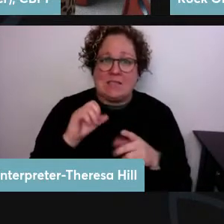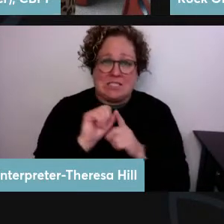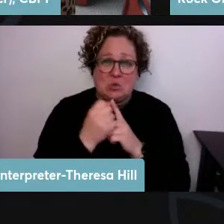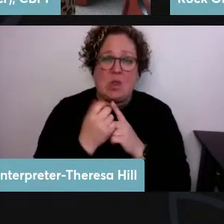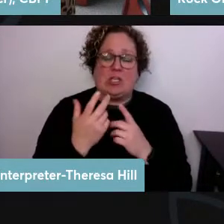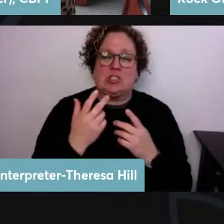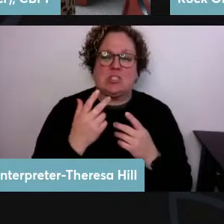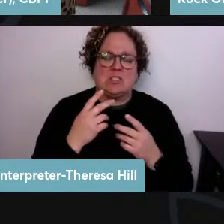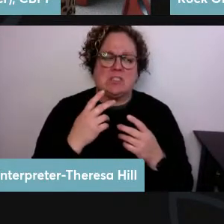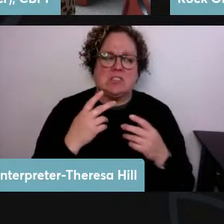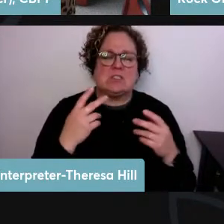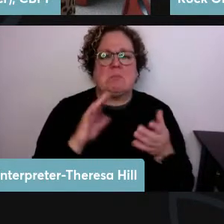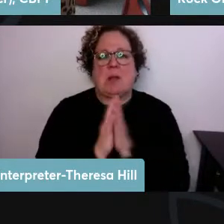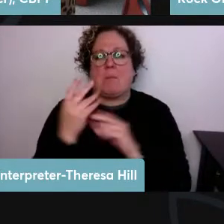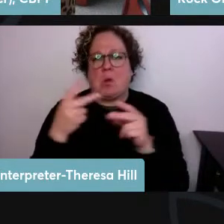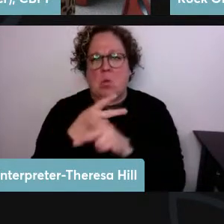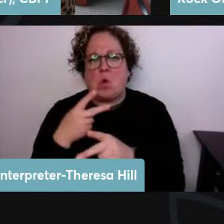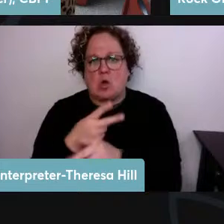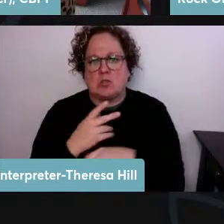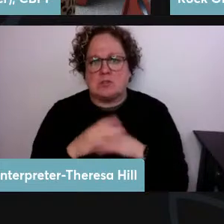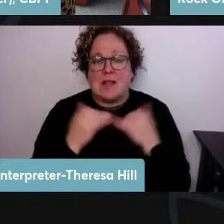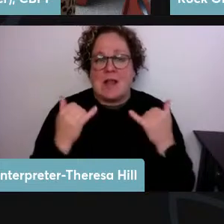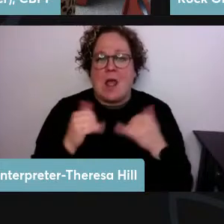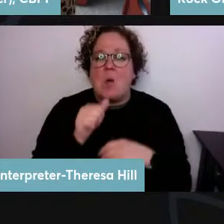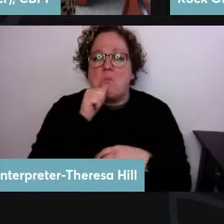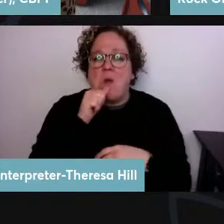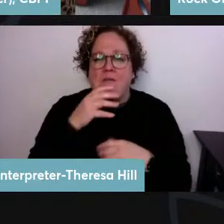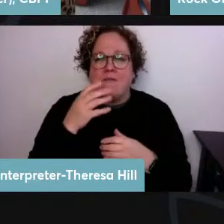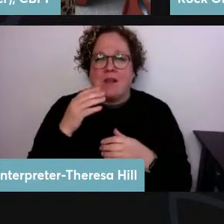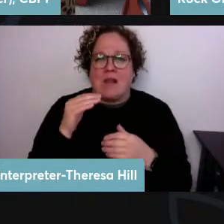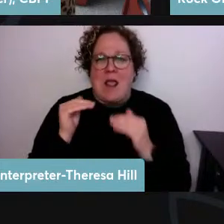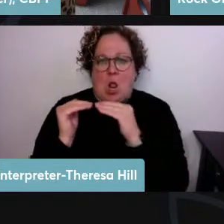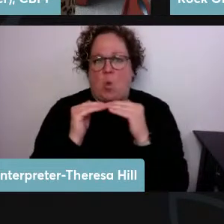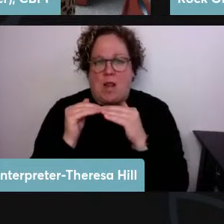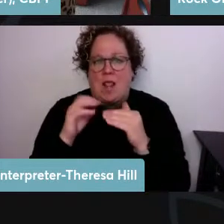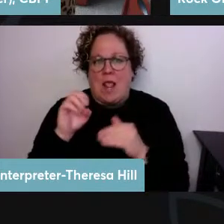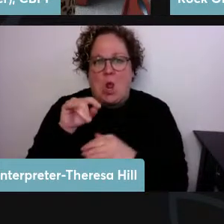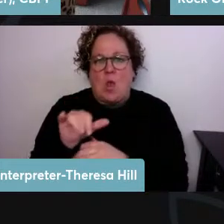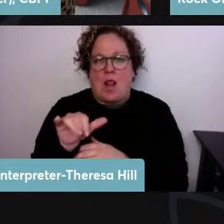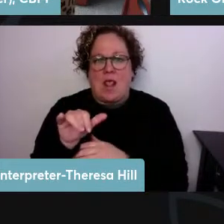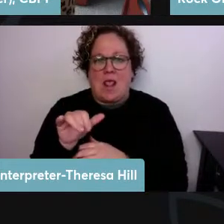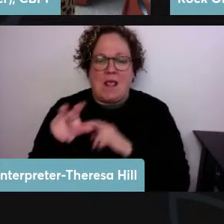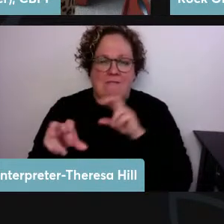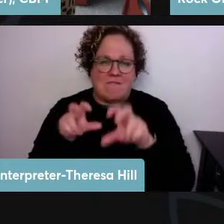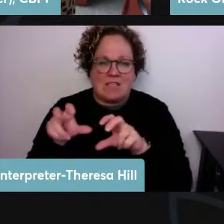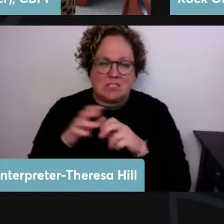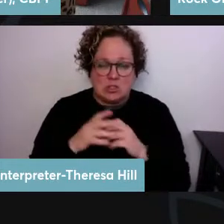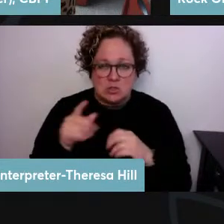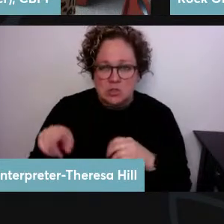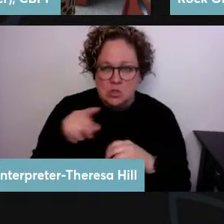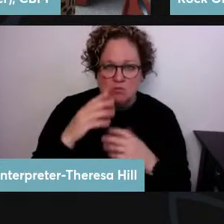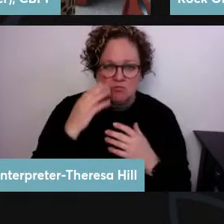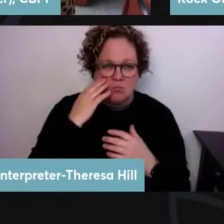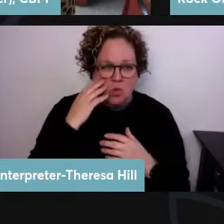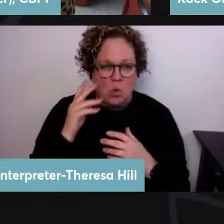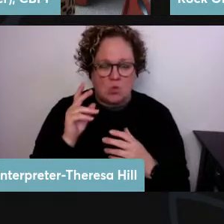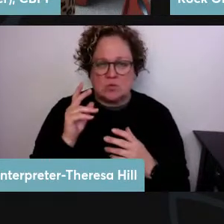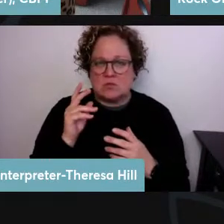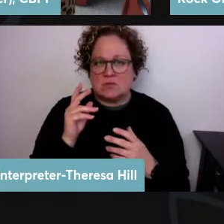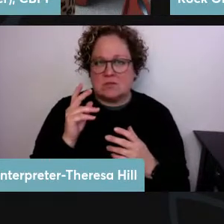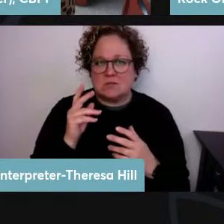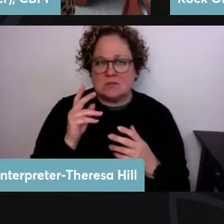presence of what's called private investors, private equity investors. So, these entities from Wall Street or